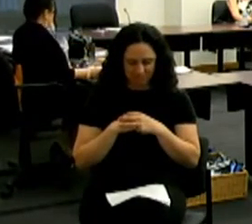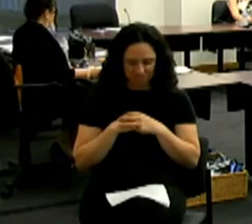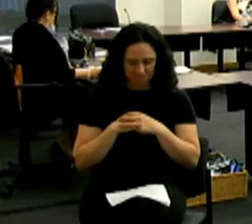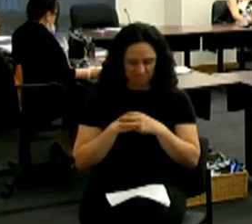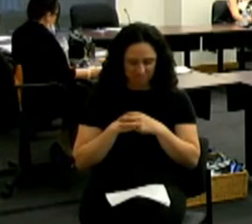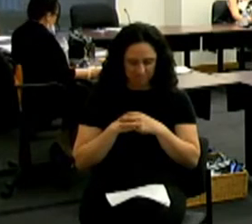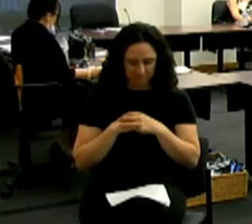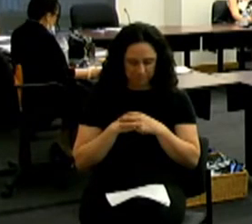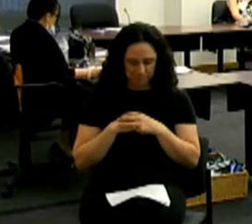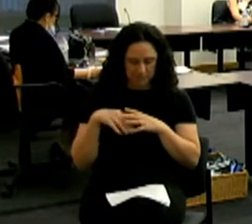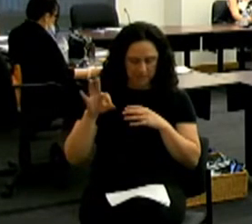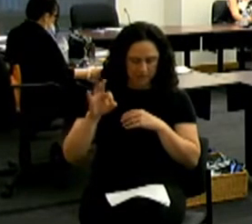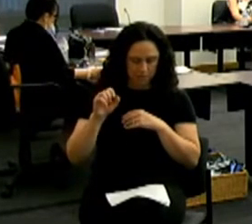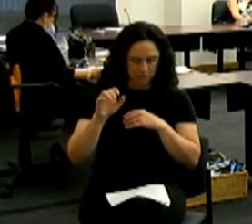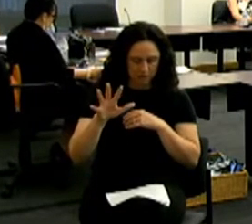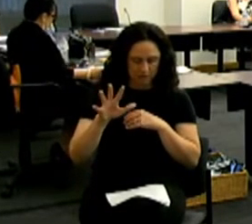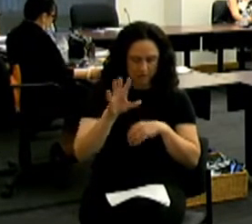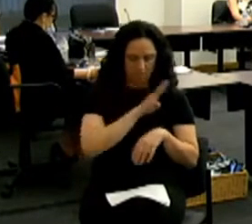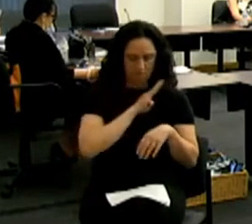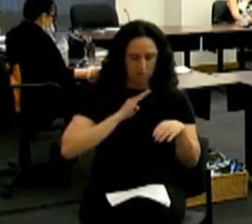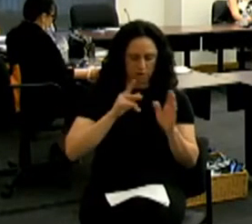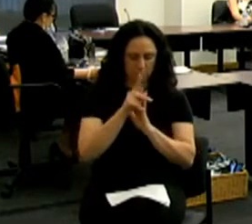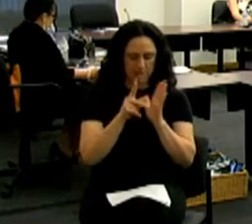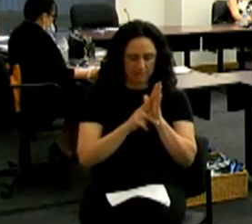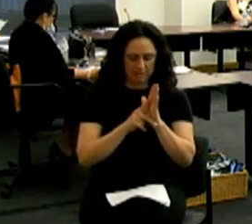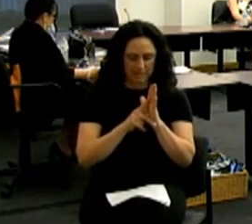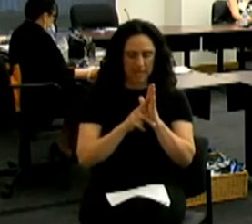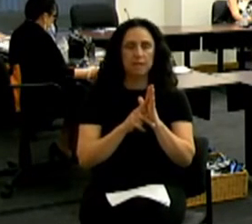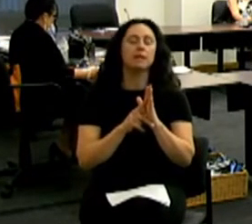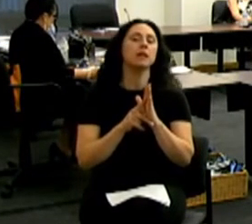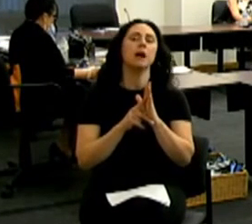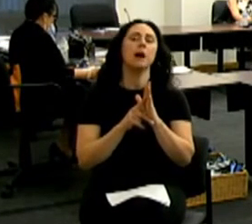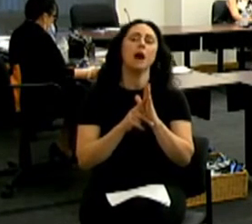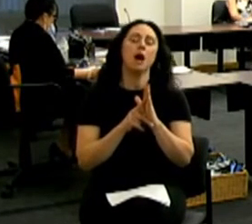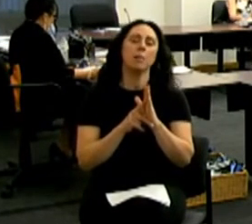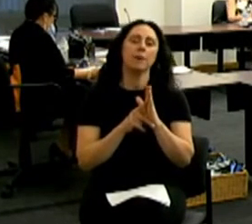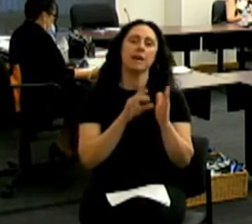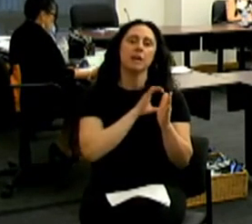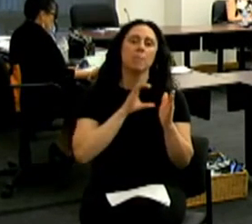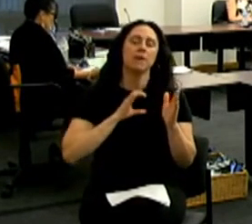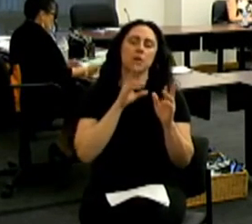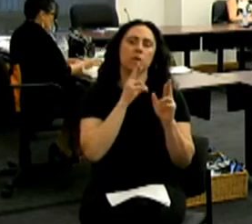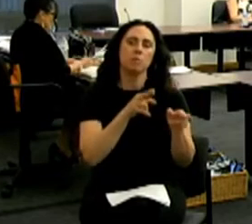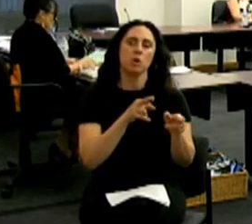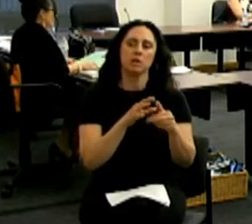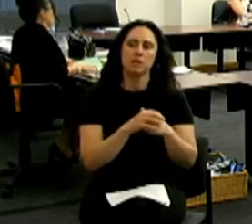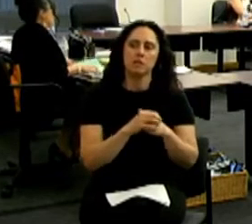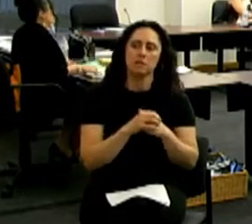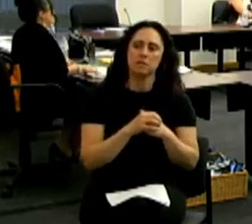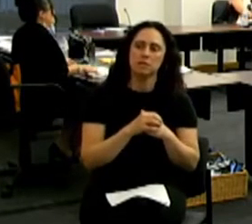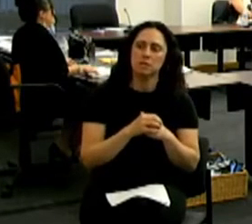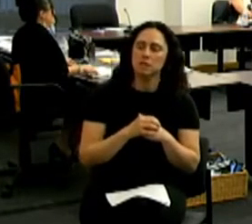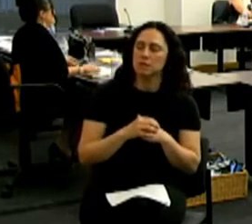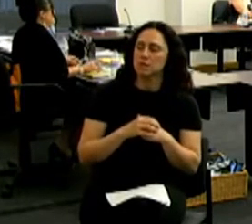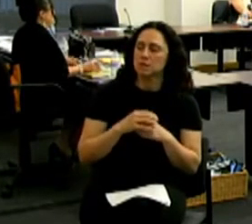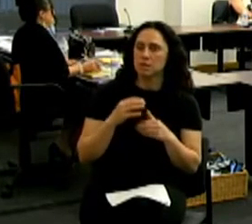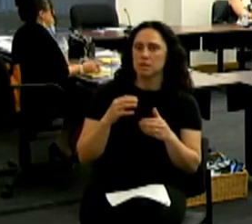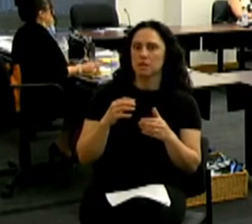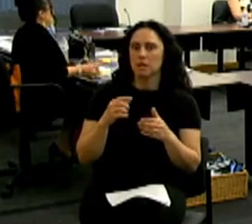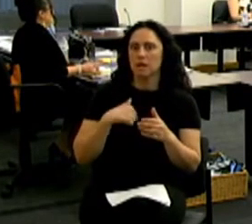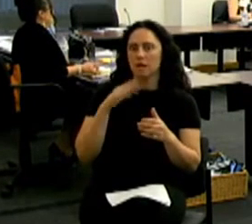All right, 9.5, Board Policy Committee Report. We had anything here? Go over